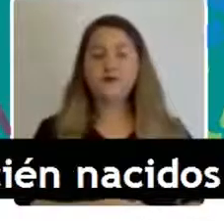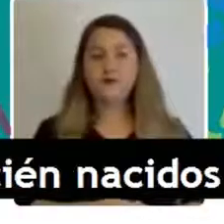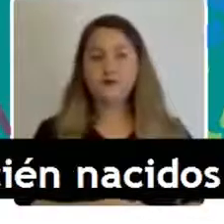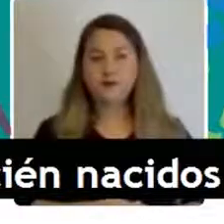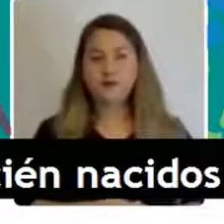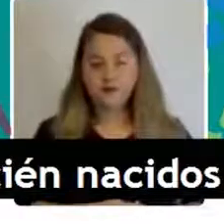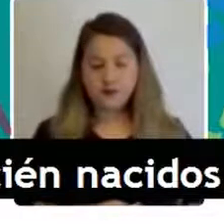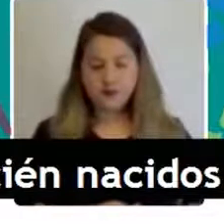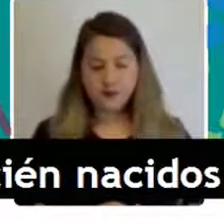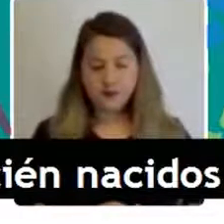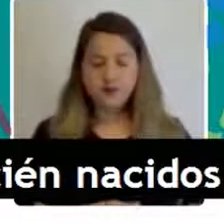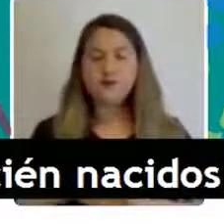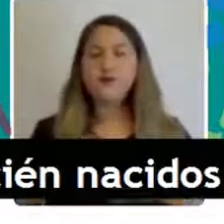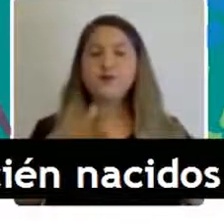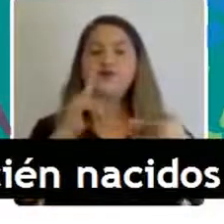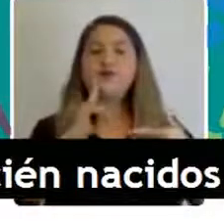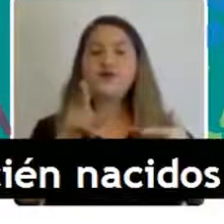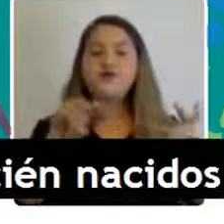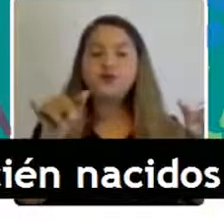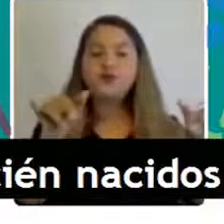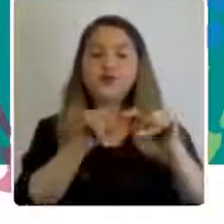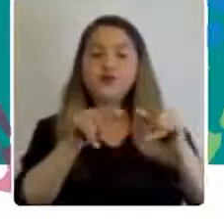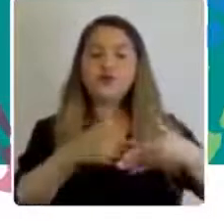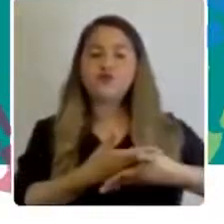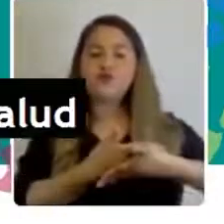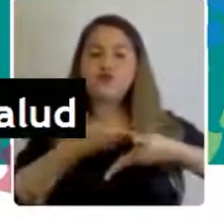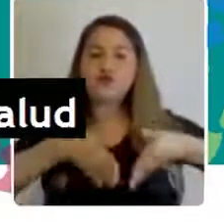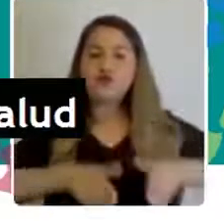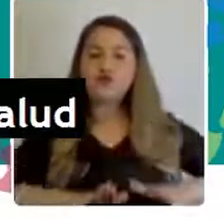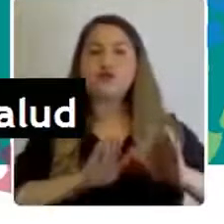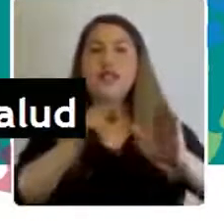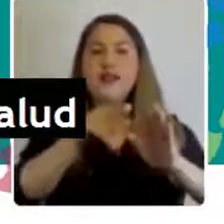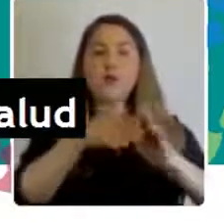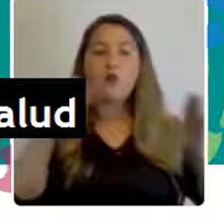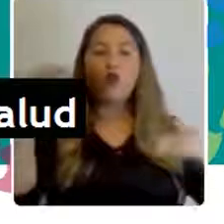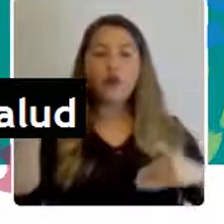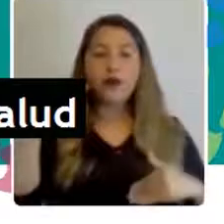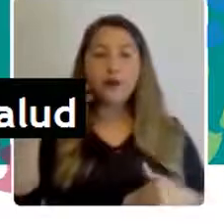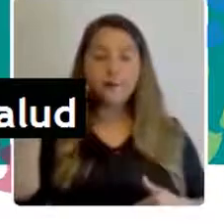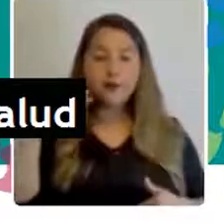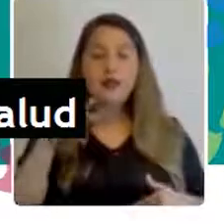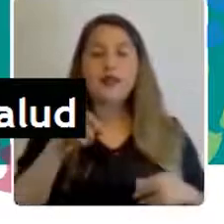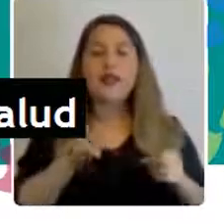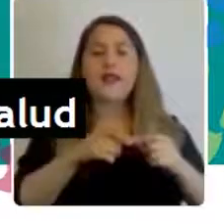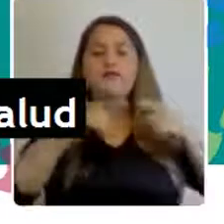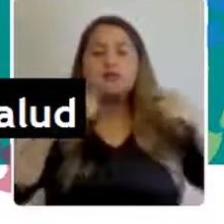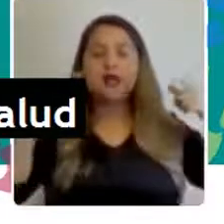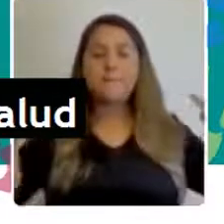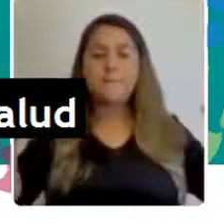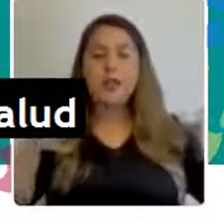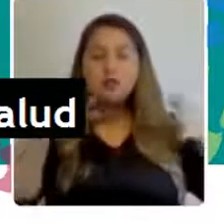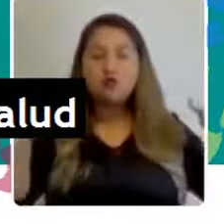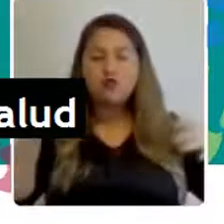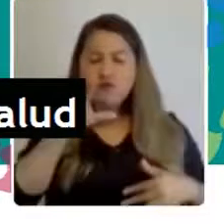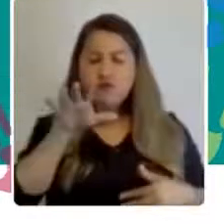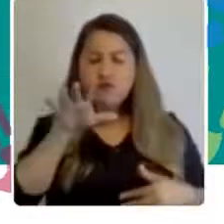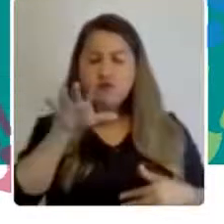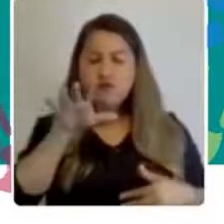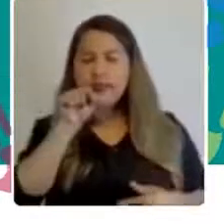important. We have an expanded newborn screening free of charge, again, because it's paid by the